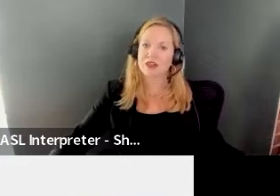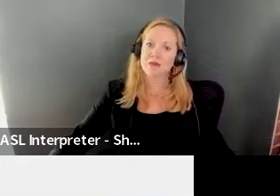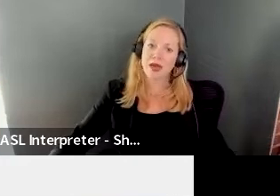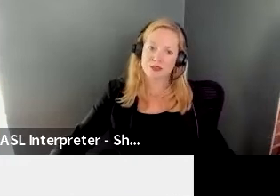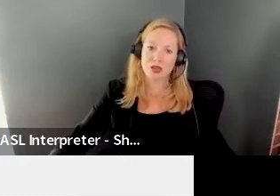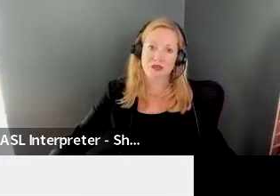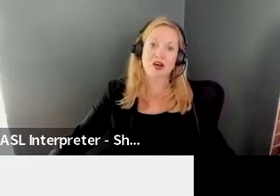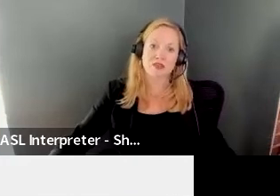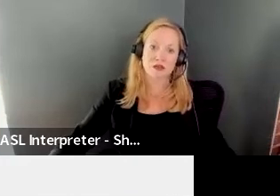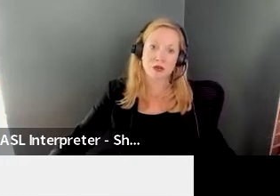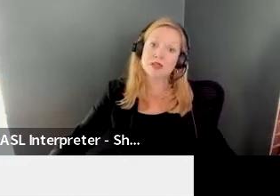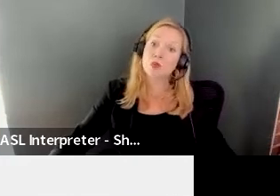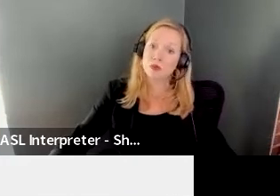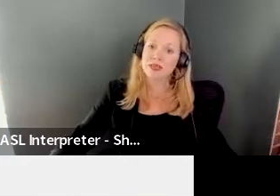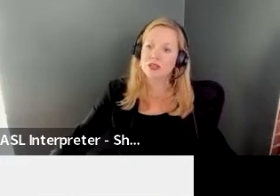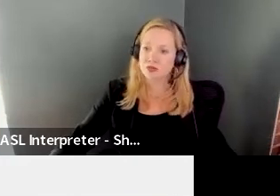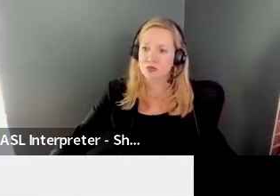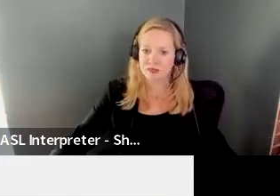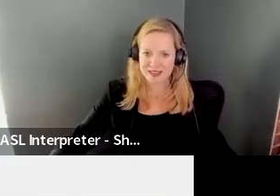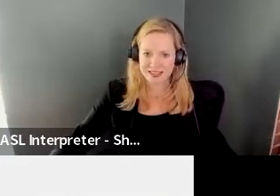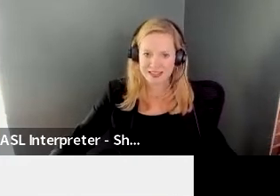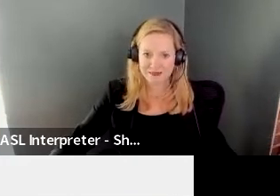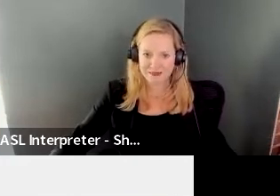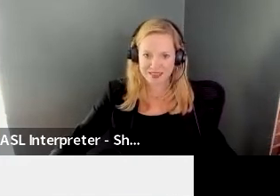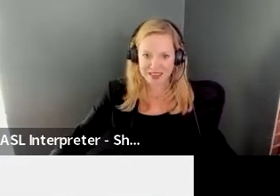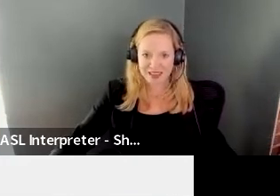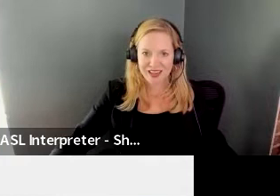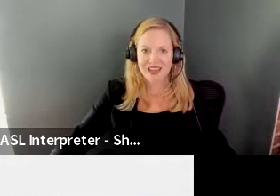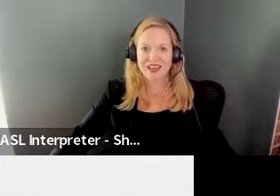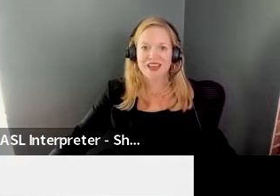and how that impacts a child's health outcomes and what we can do to prevent it.